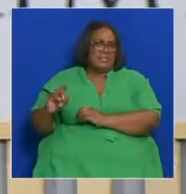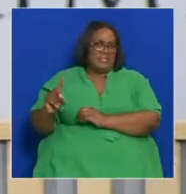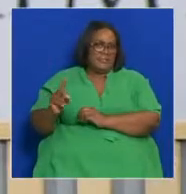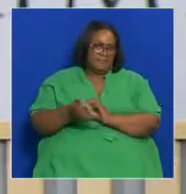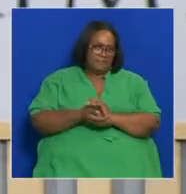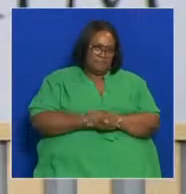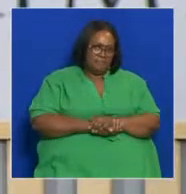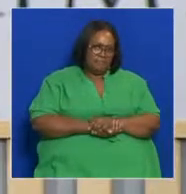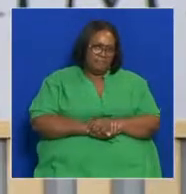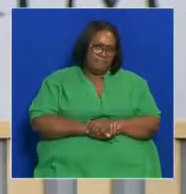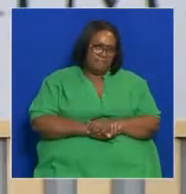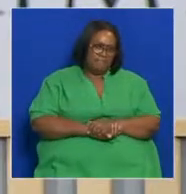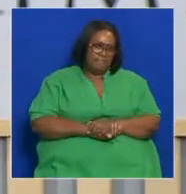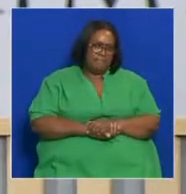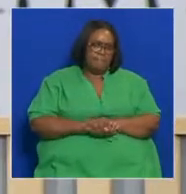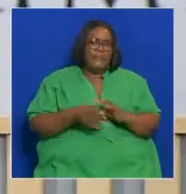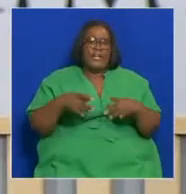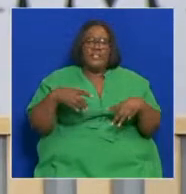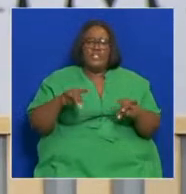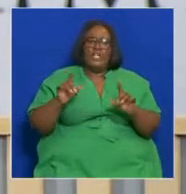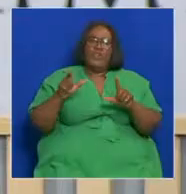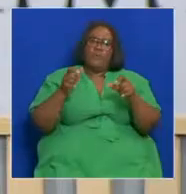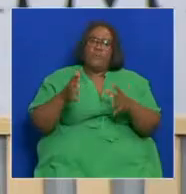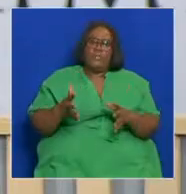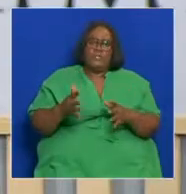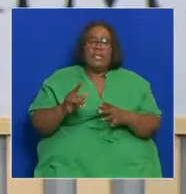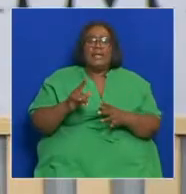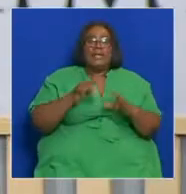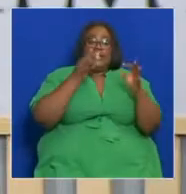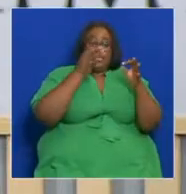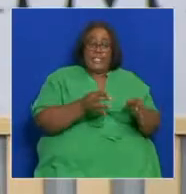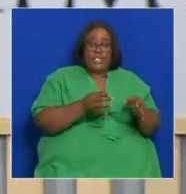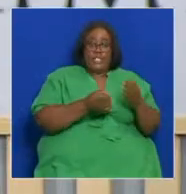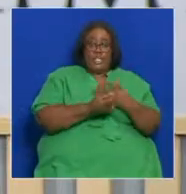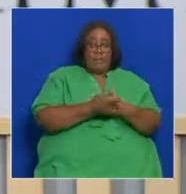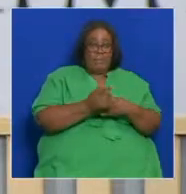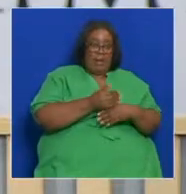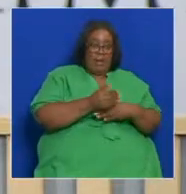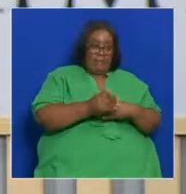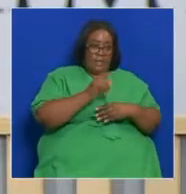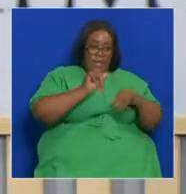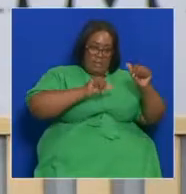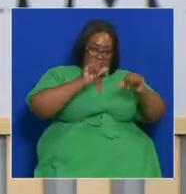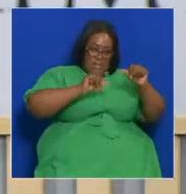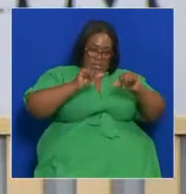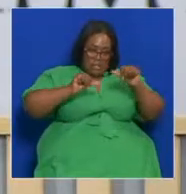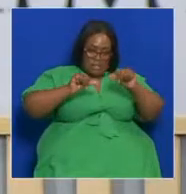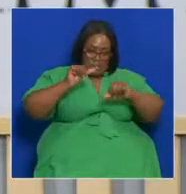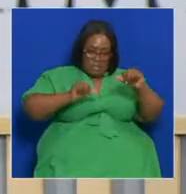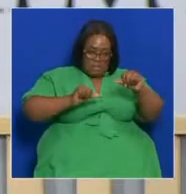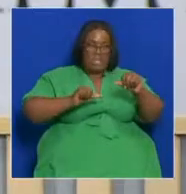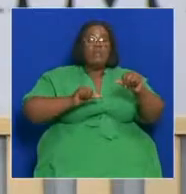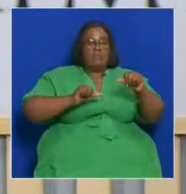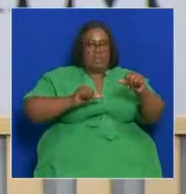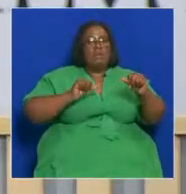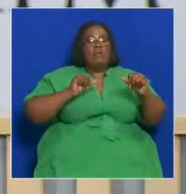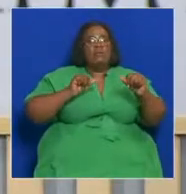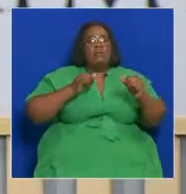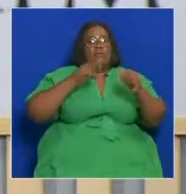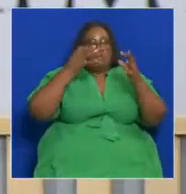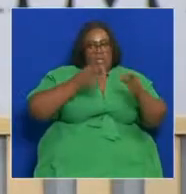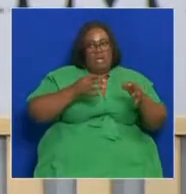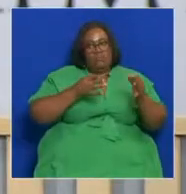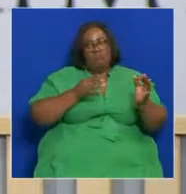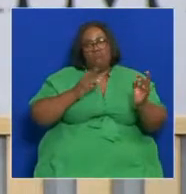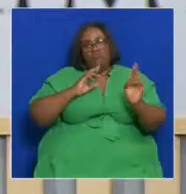the decision is based on the assessment. As we discussed before, that when